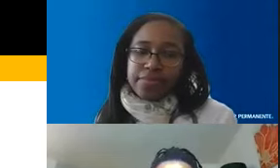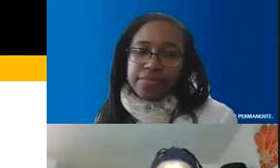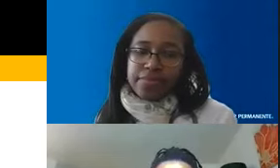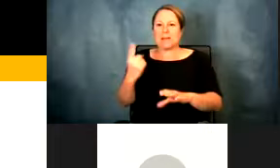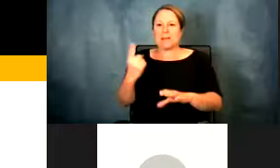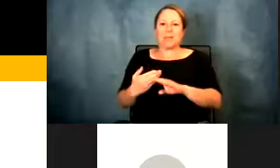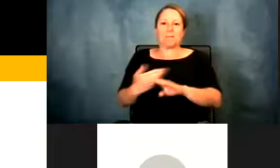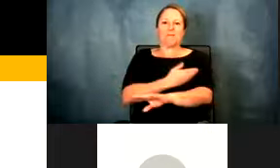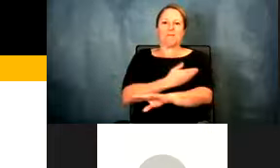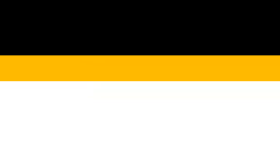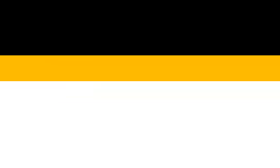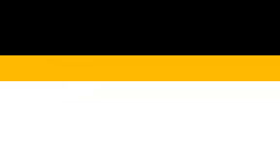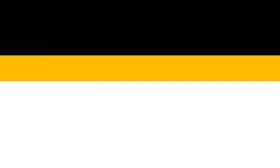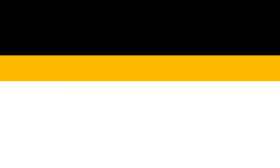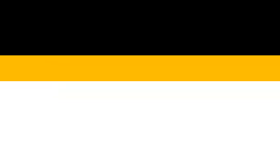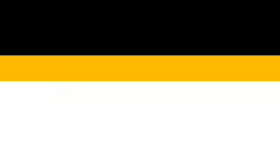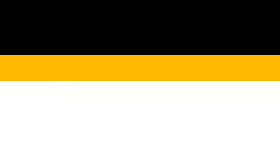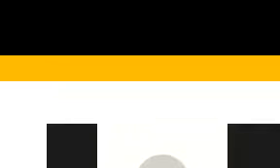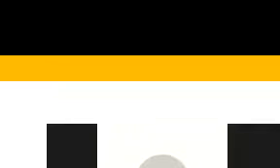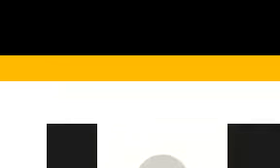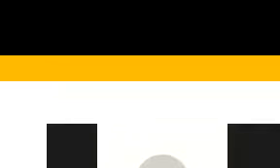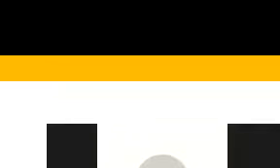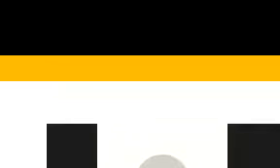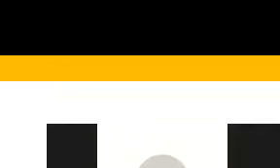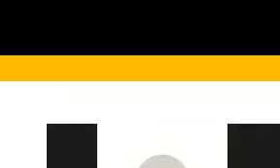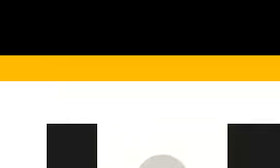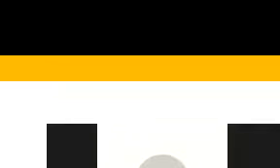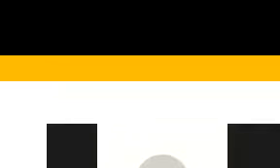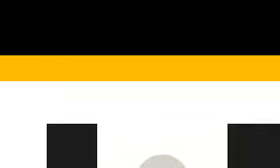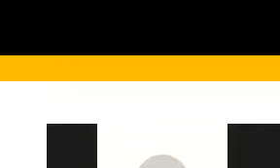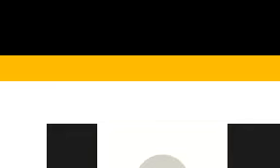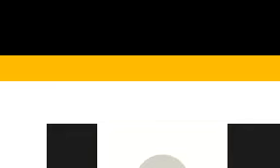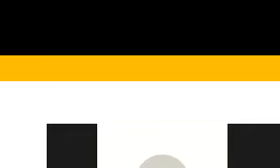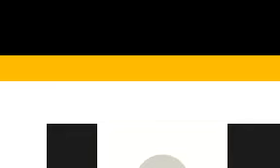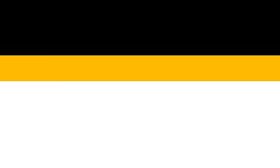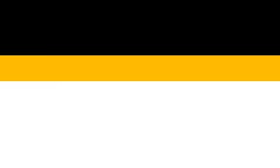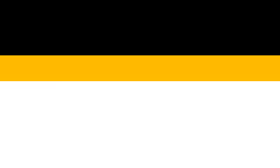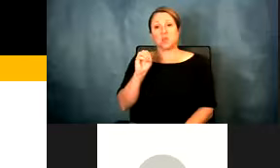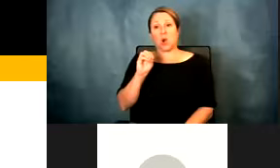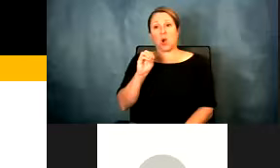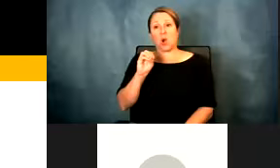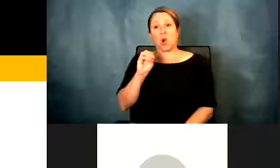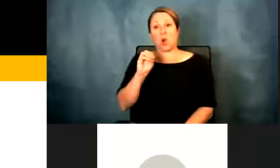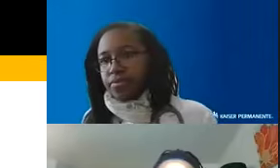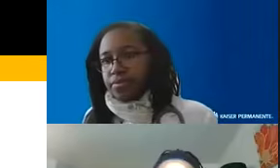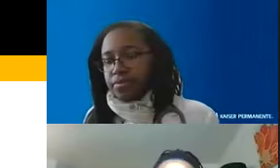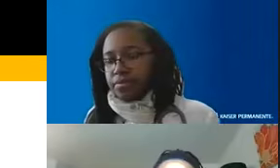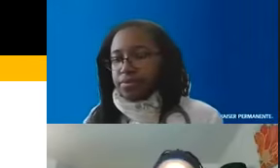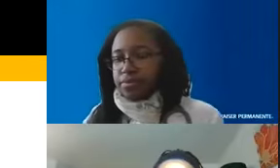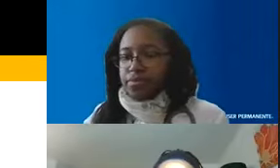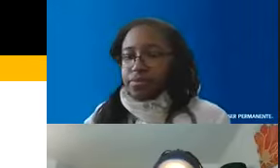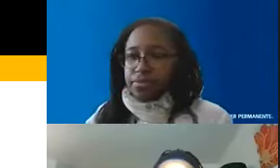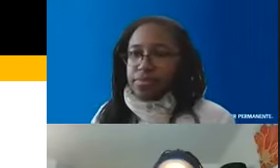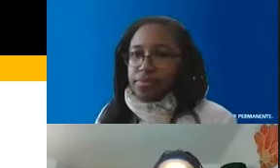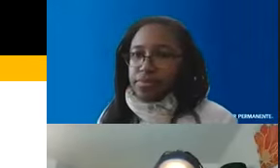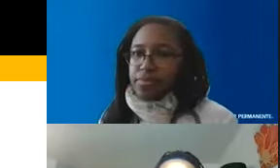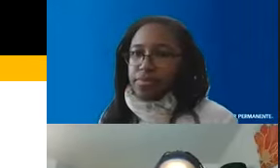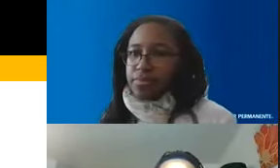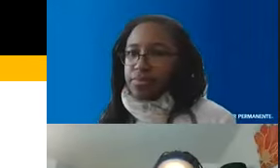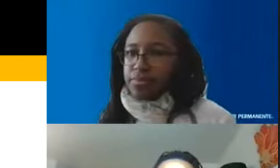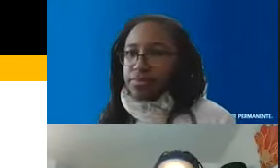Very well said. Yeah, and I think there's a lot of different things in that question. I think first I would just go back to, it can